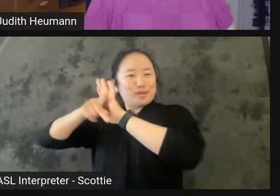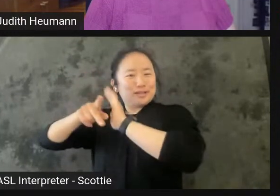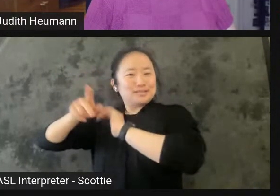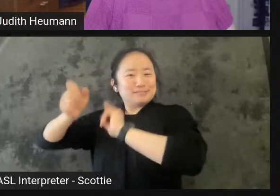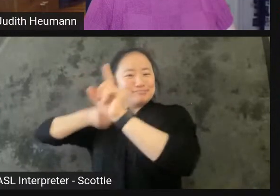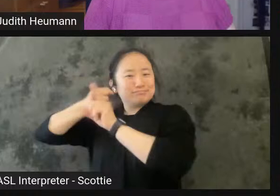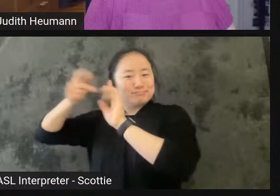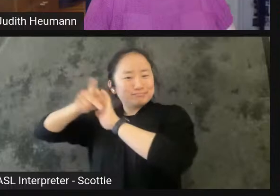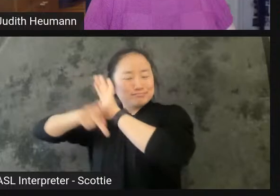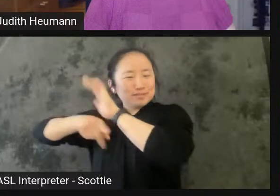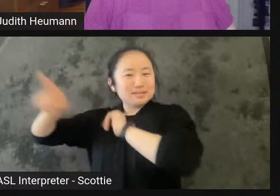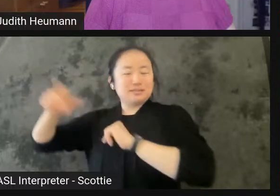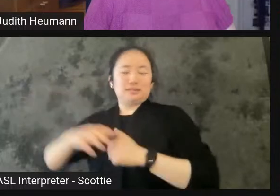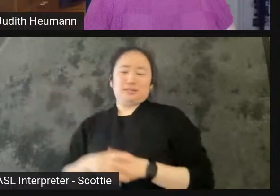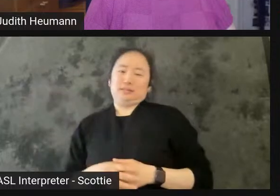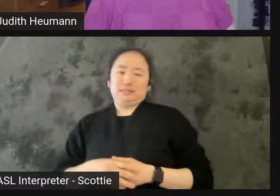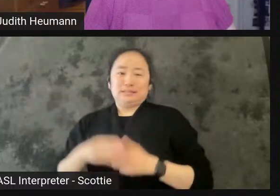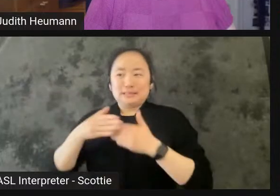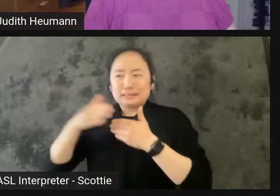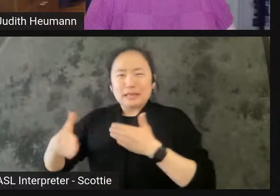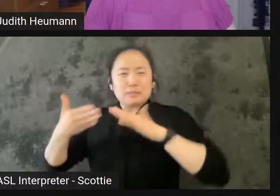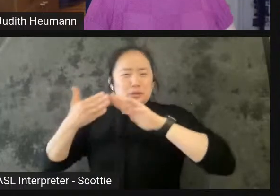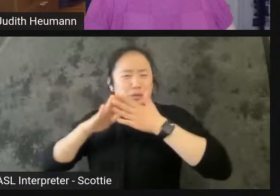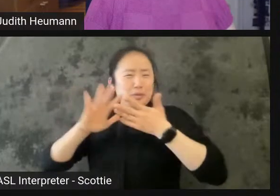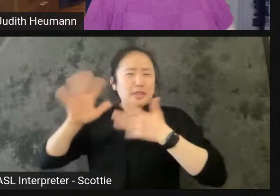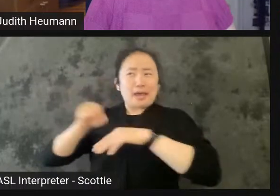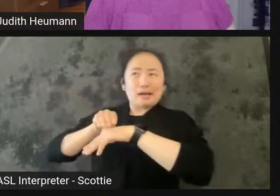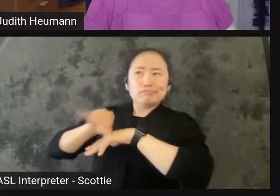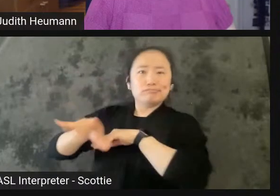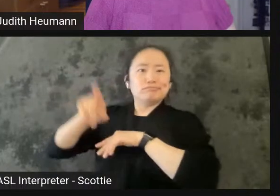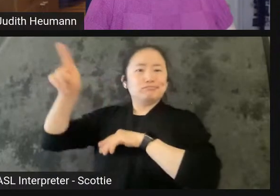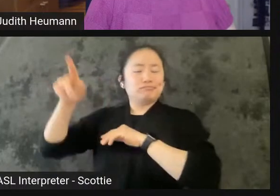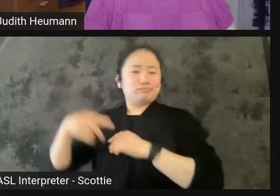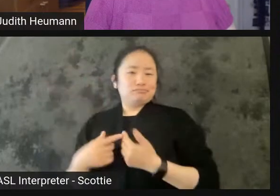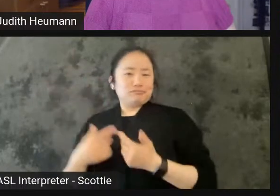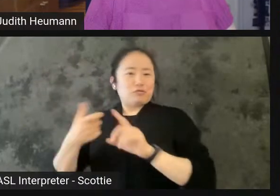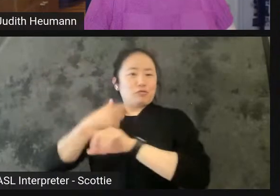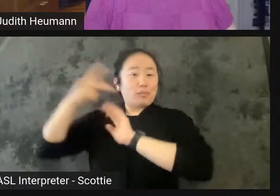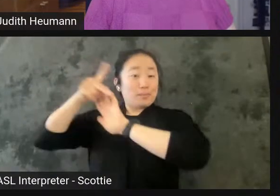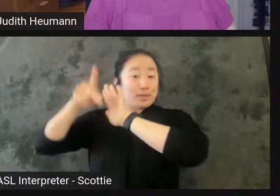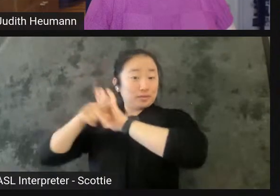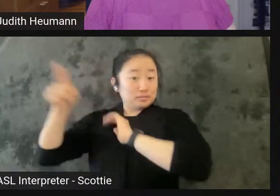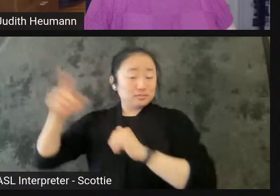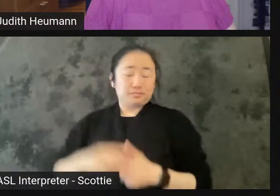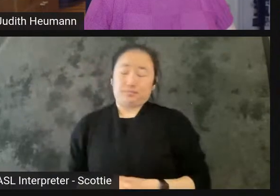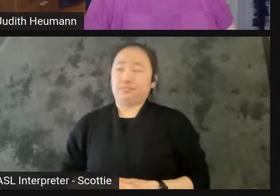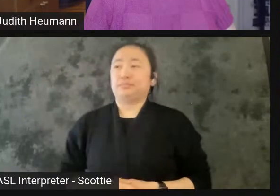and communities. And I was really struck by a particular point made in the book